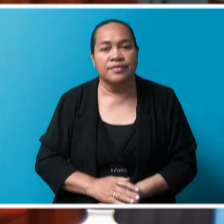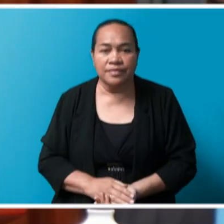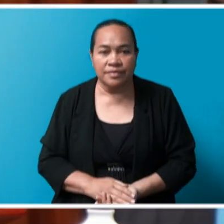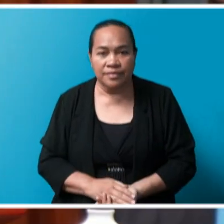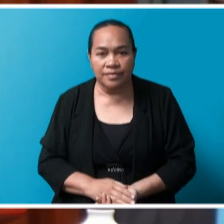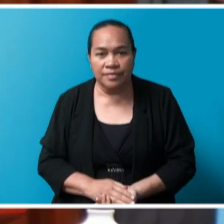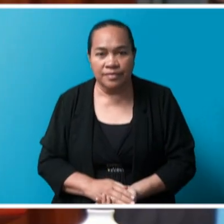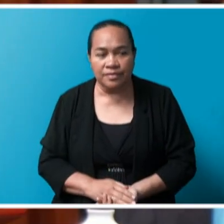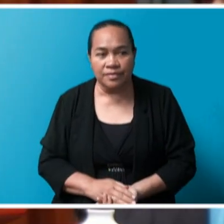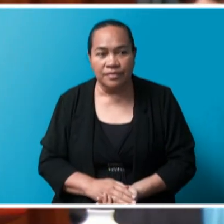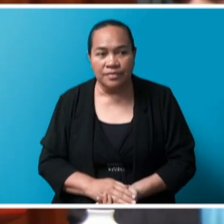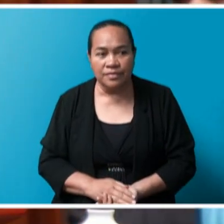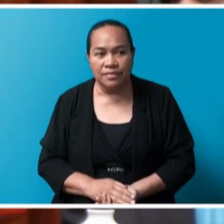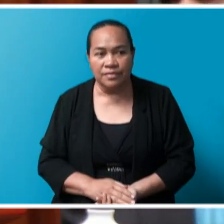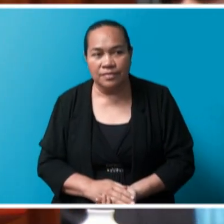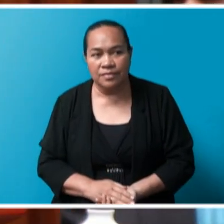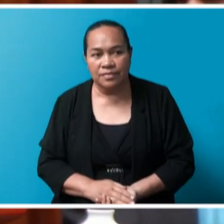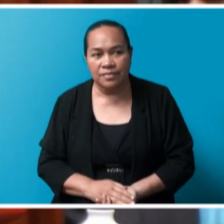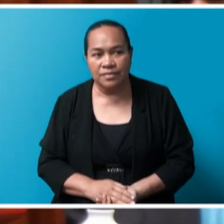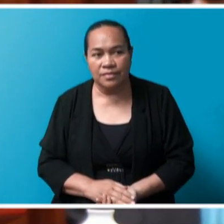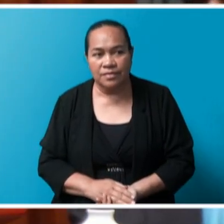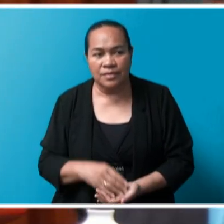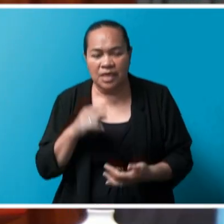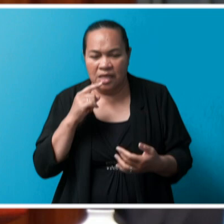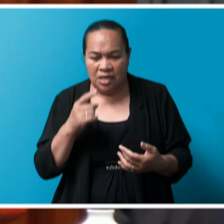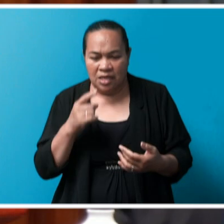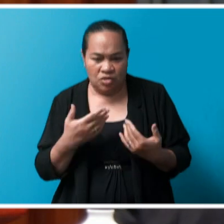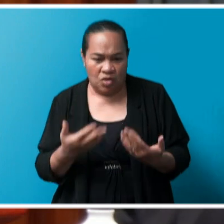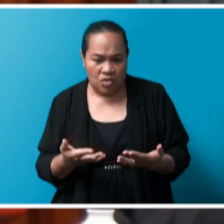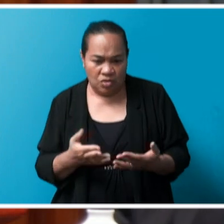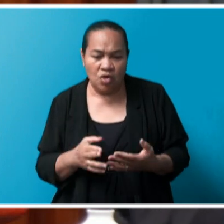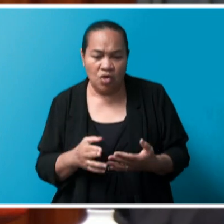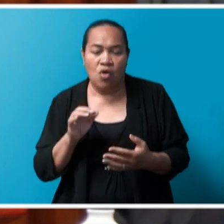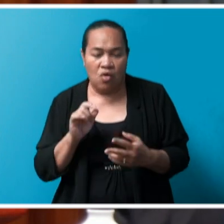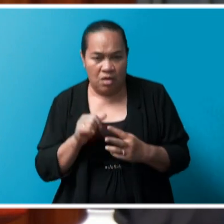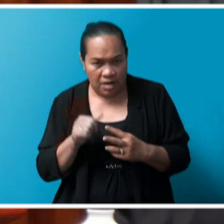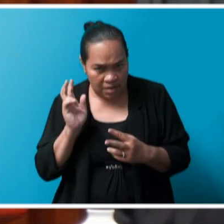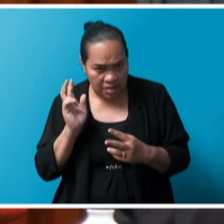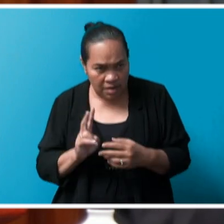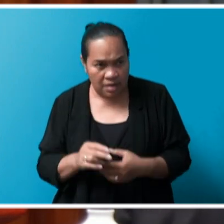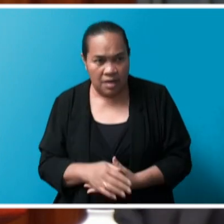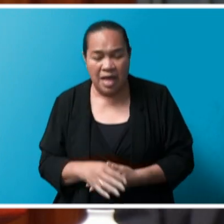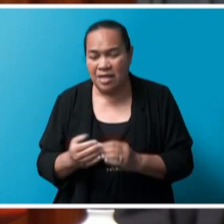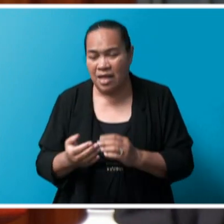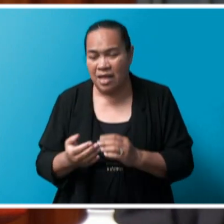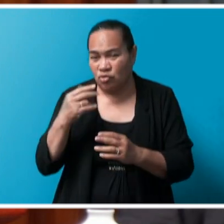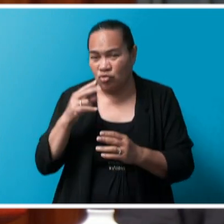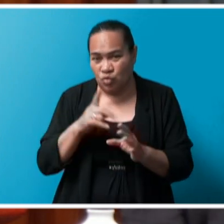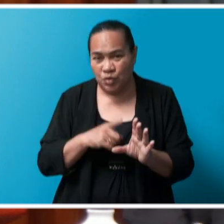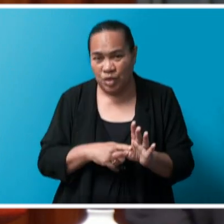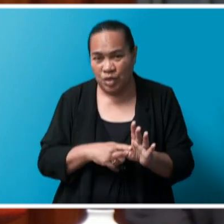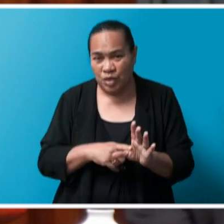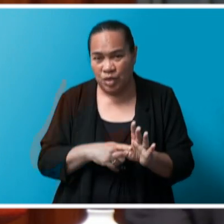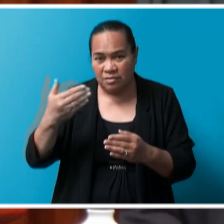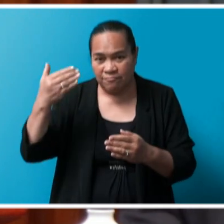Housing Authority continues to play a central role in delivering the coalition government's housing agenda. Over the past years, the authority has